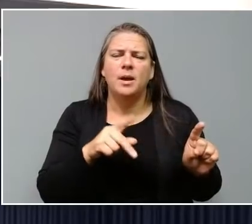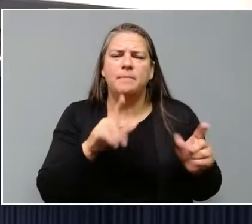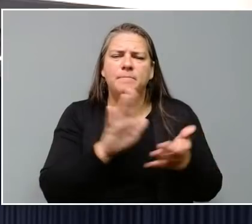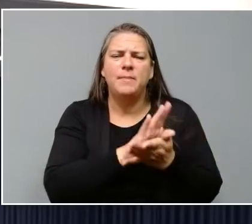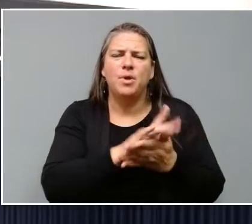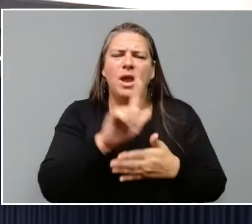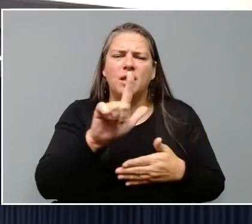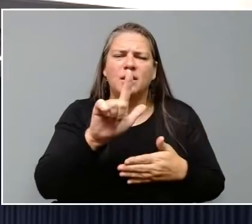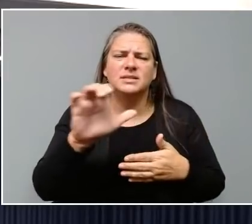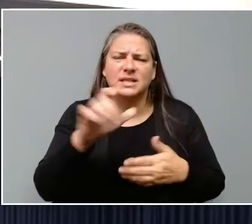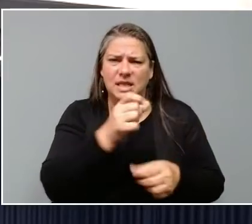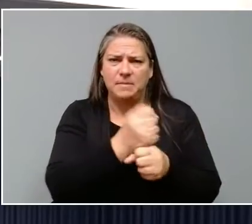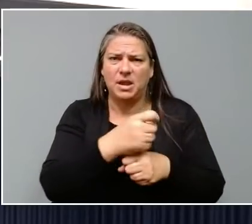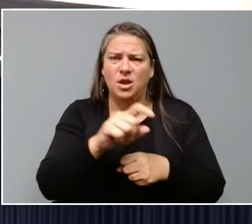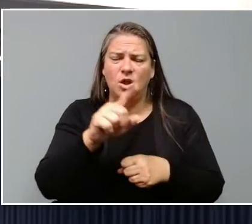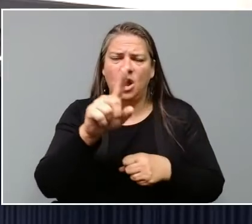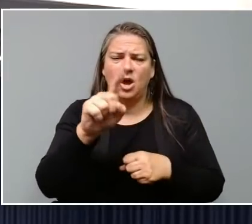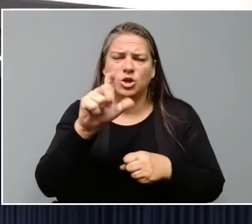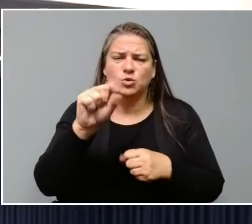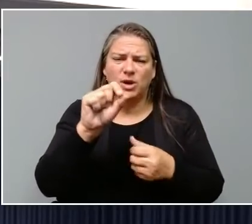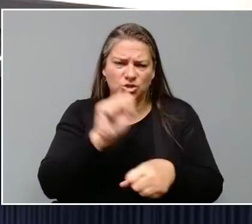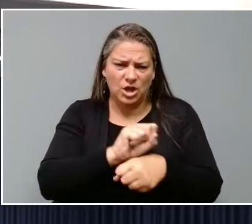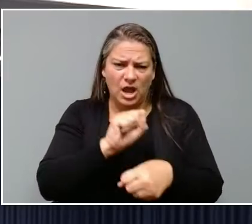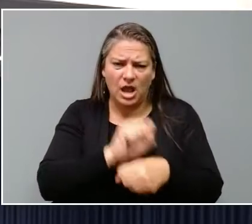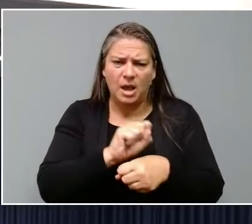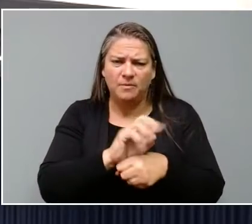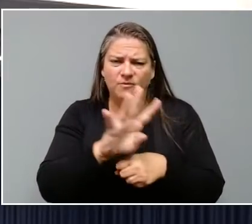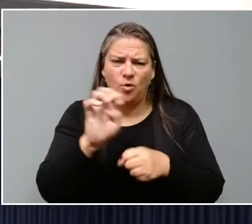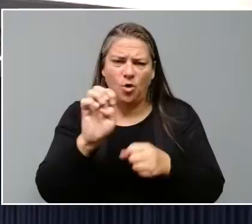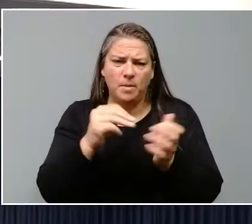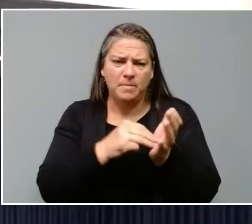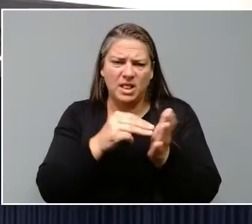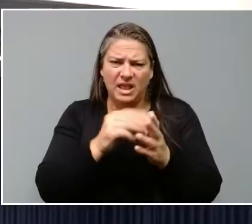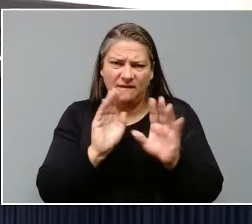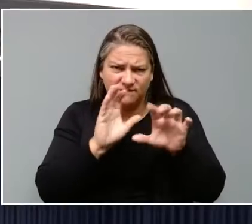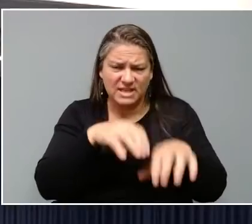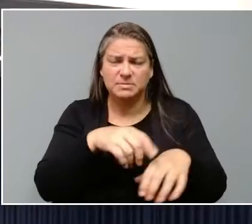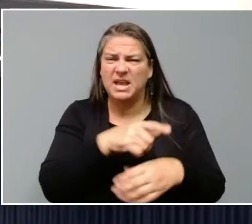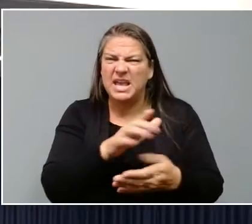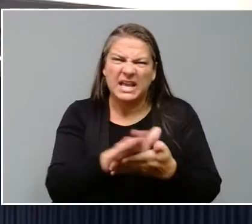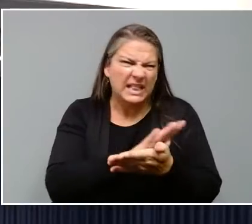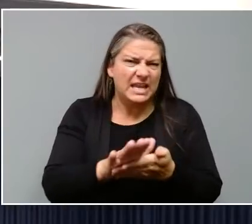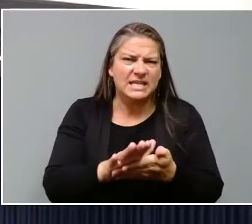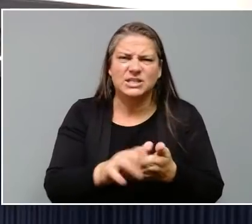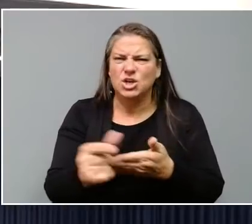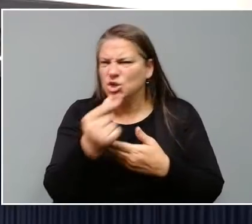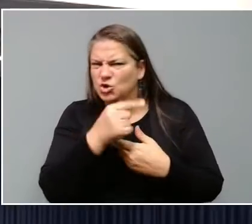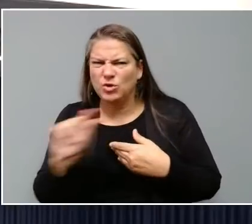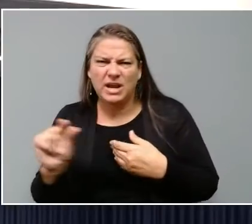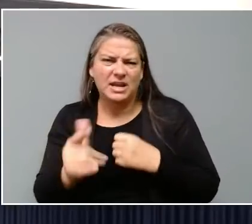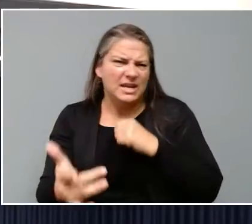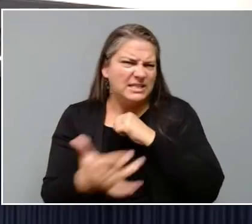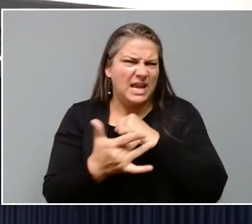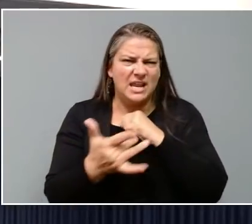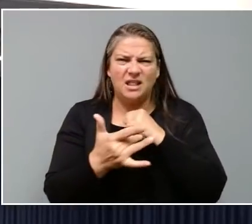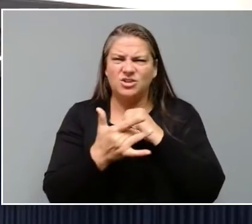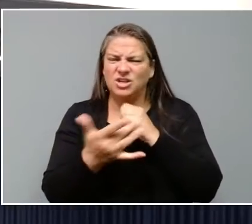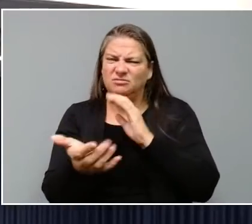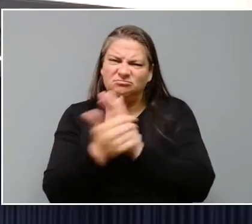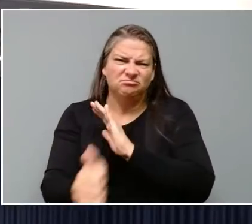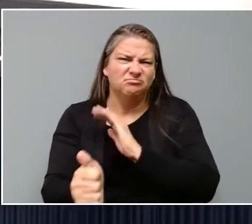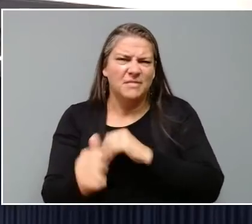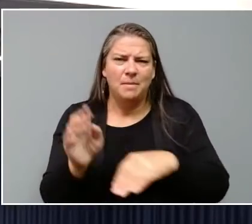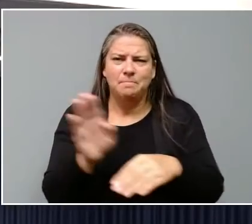320 jobs, $400 million investment. That'll be the cleanest, greenest, most technologically advanced recycled paper mill in the